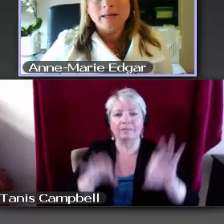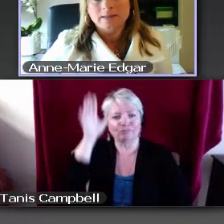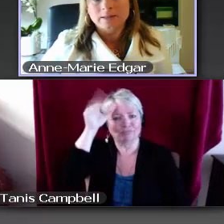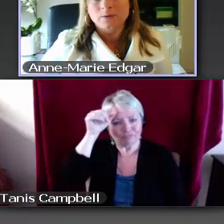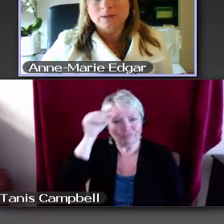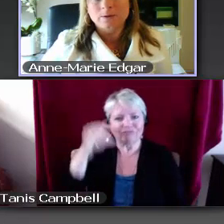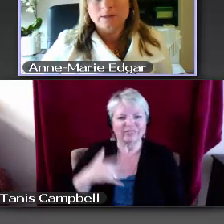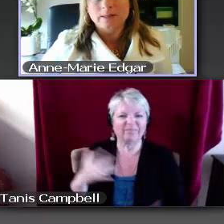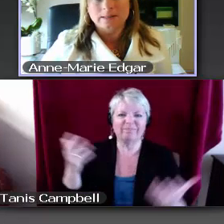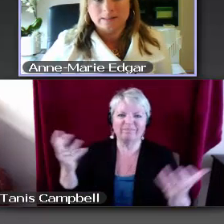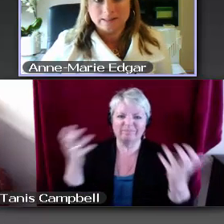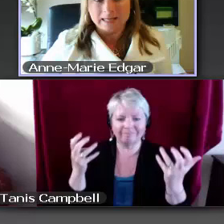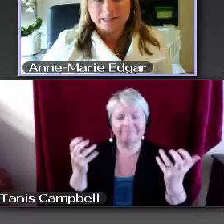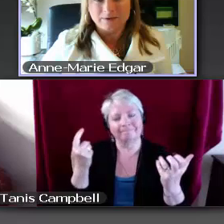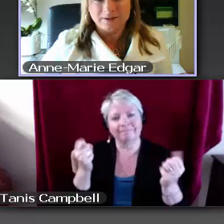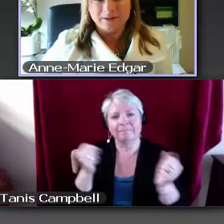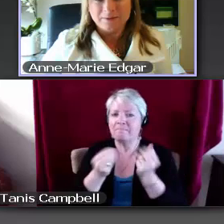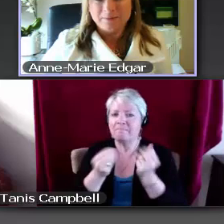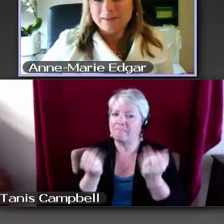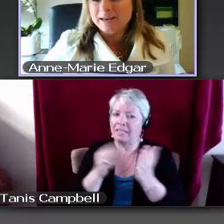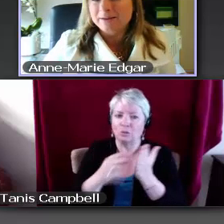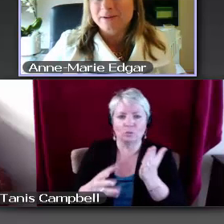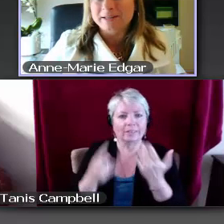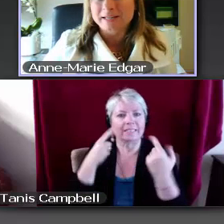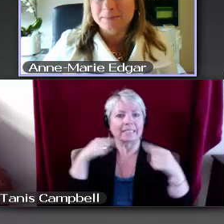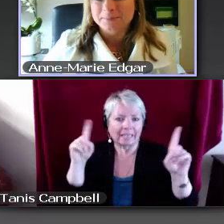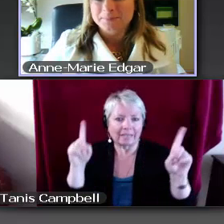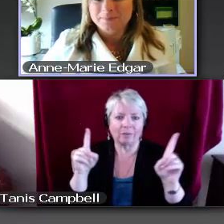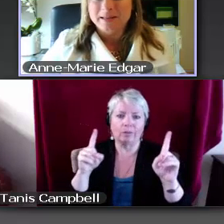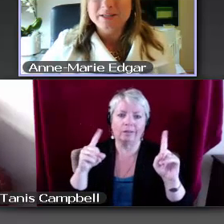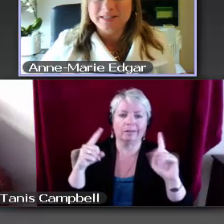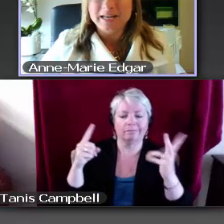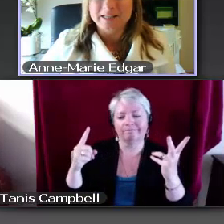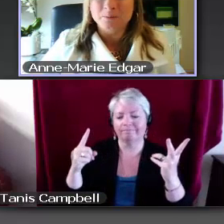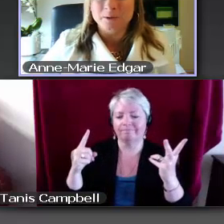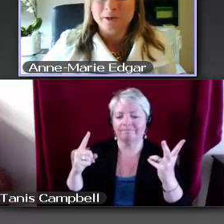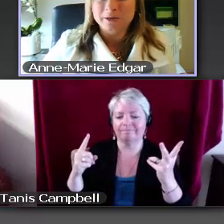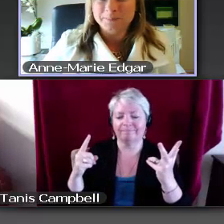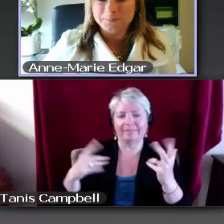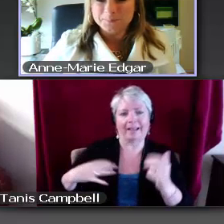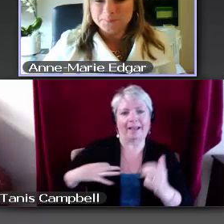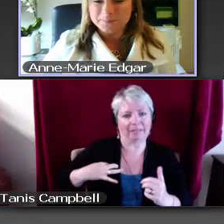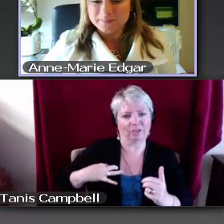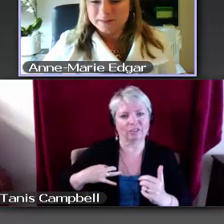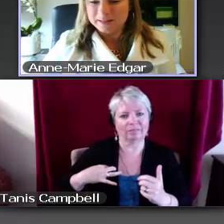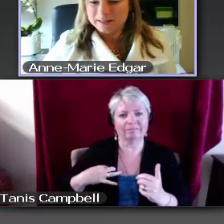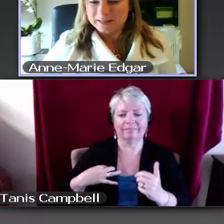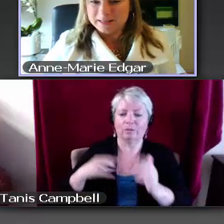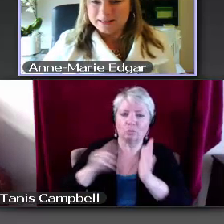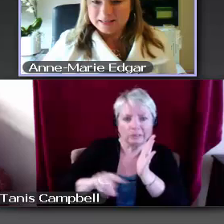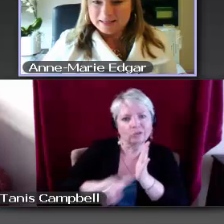there are many students who are successful with getting funding. It just takes the work.